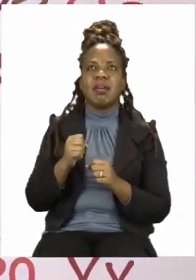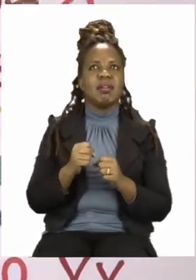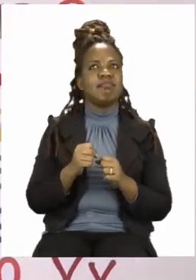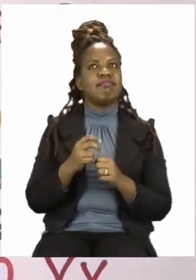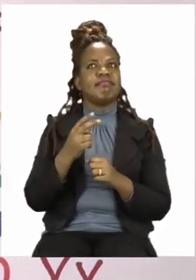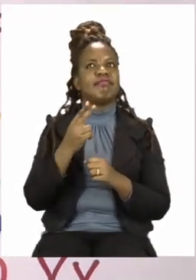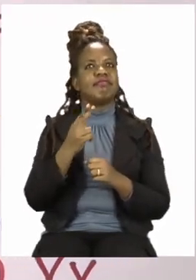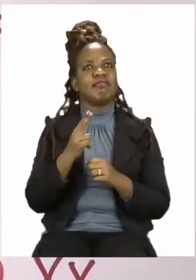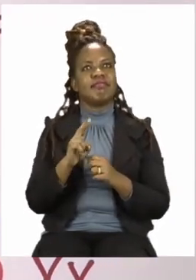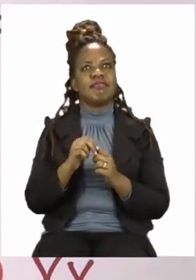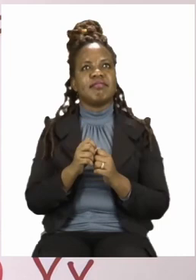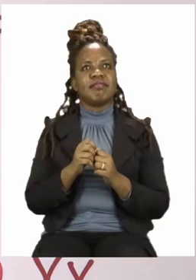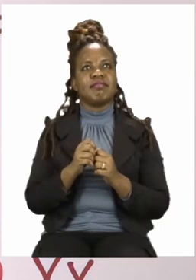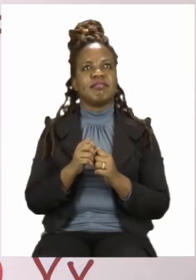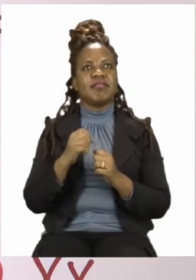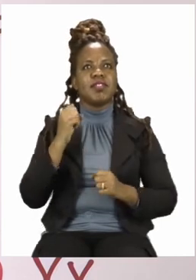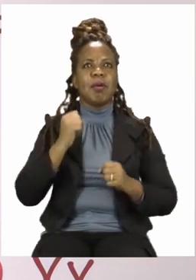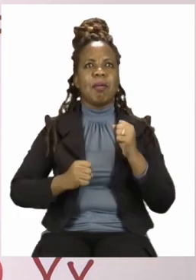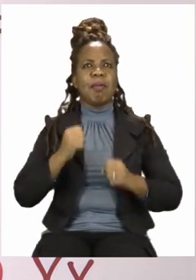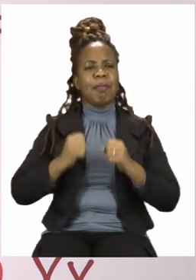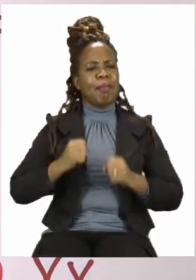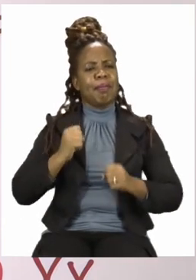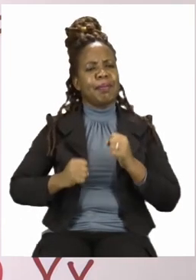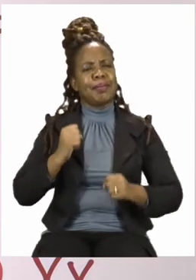Or do you run like this?